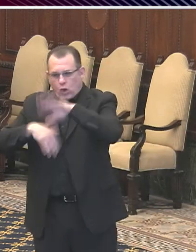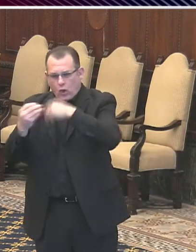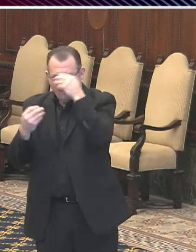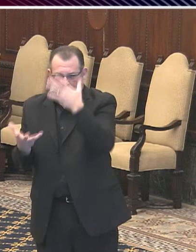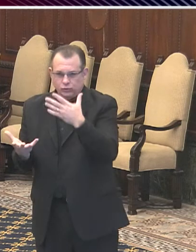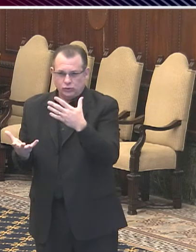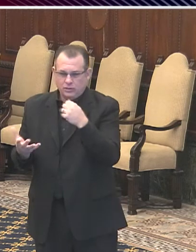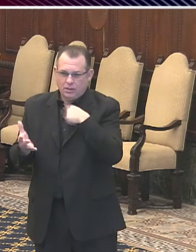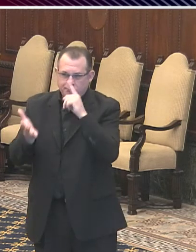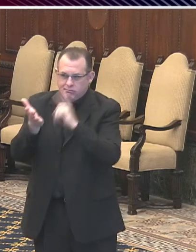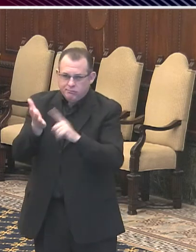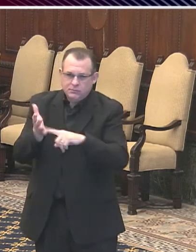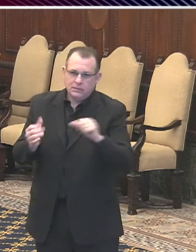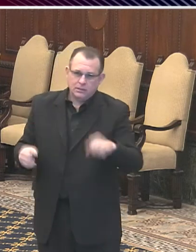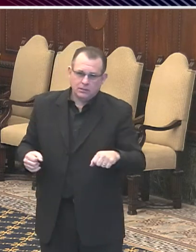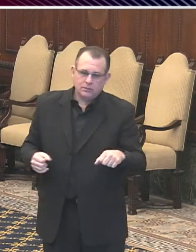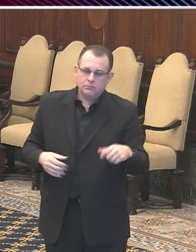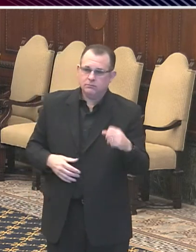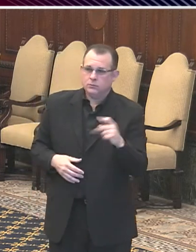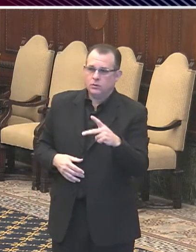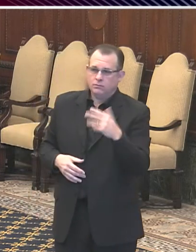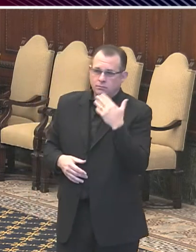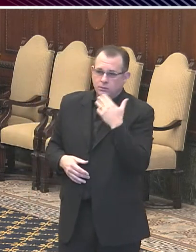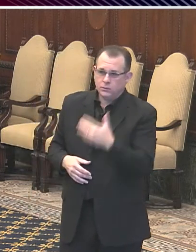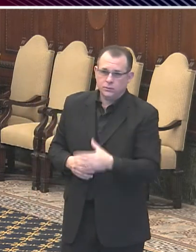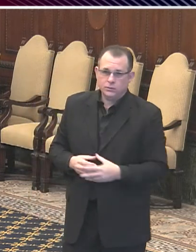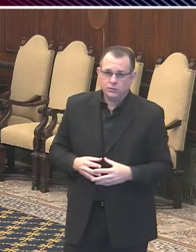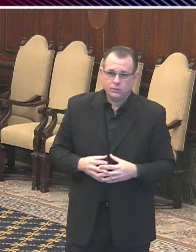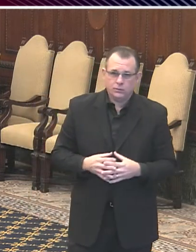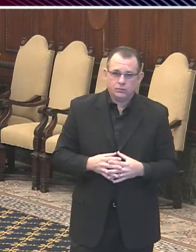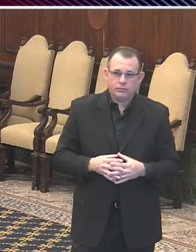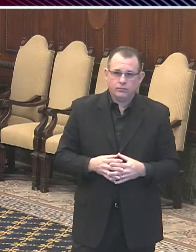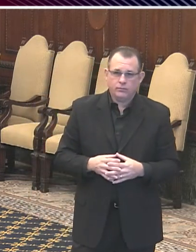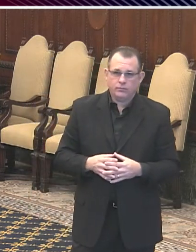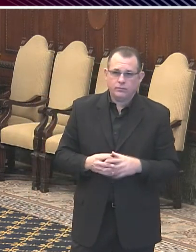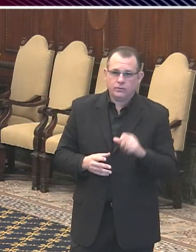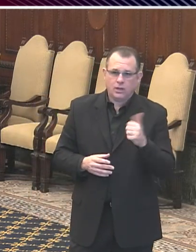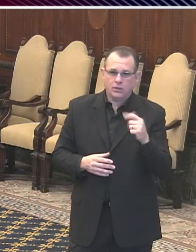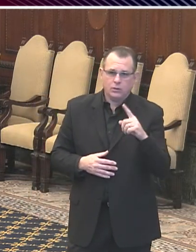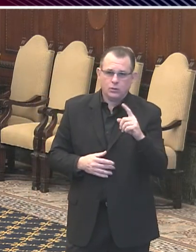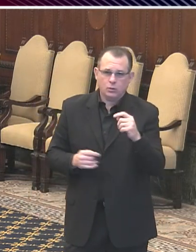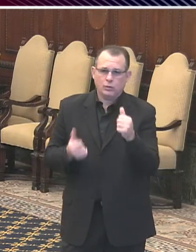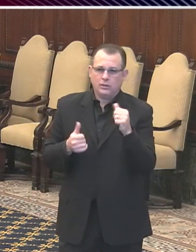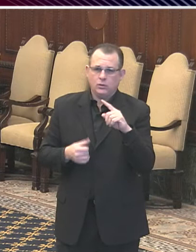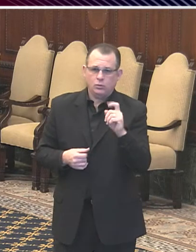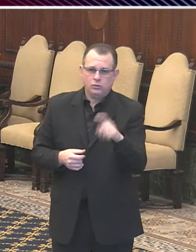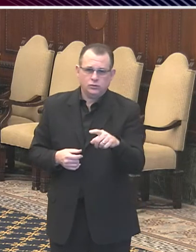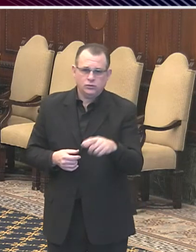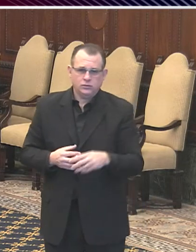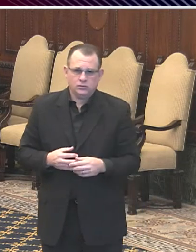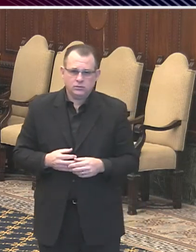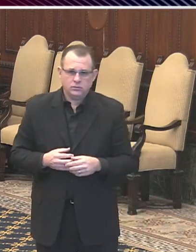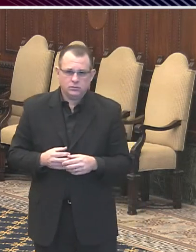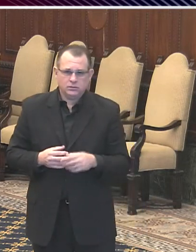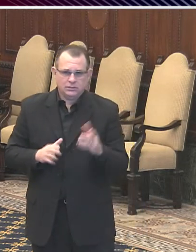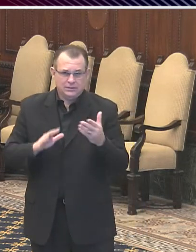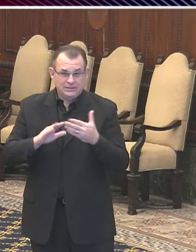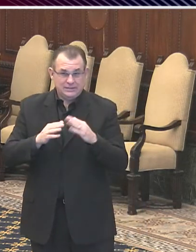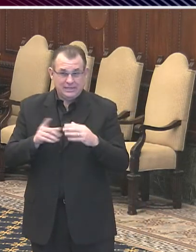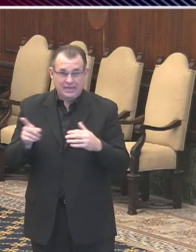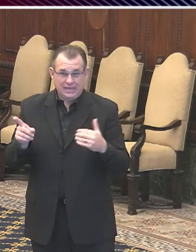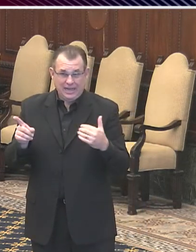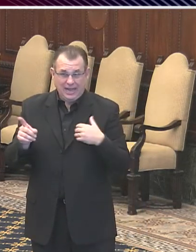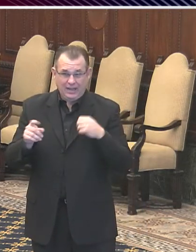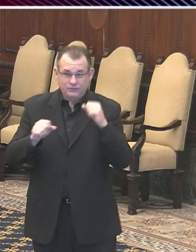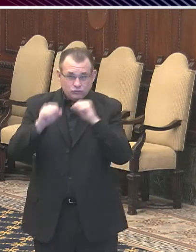Okay, great, thank you. Then another quick question. Does the city have any strategies in